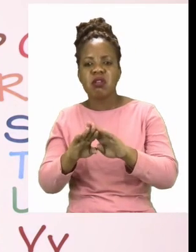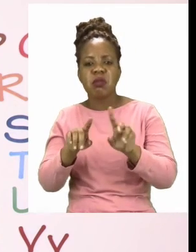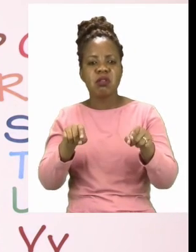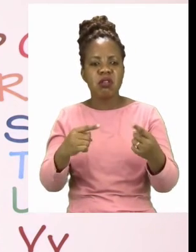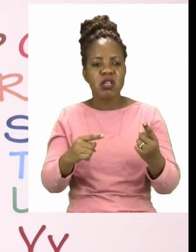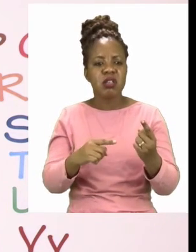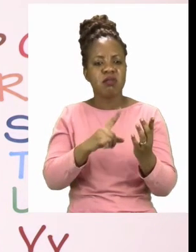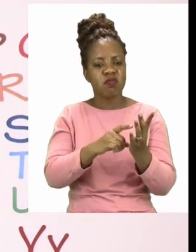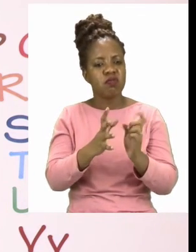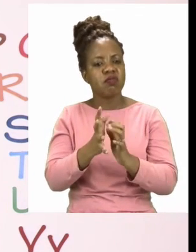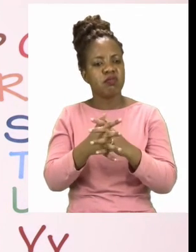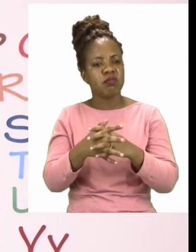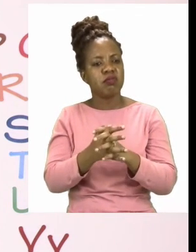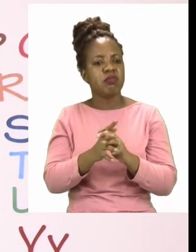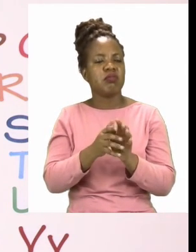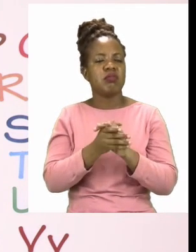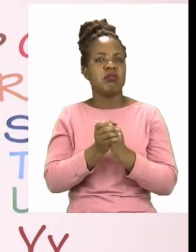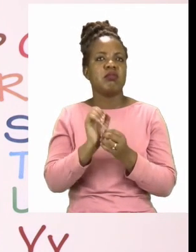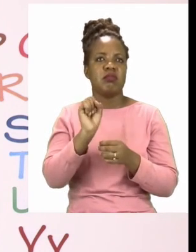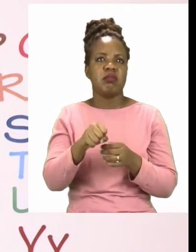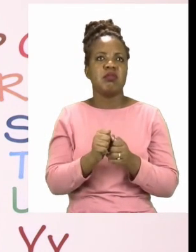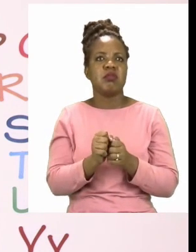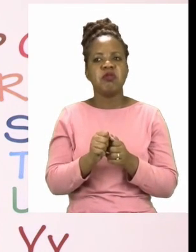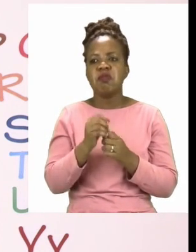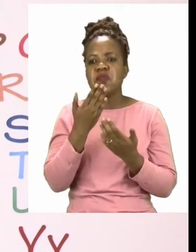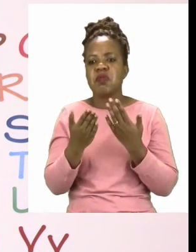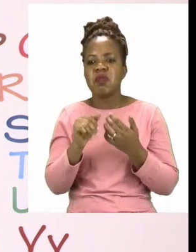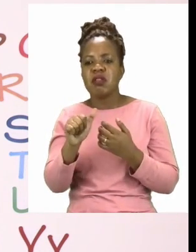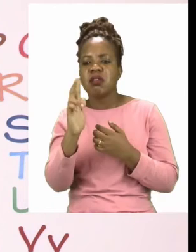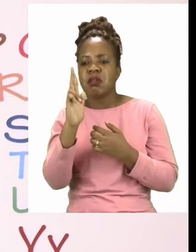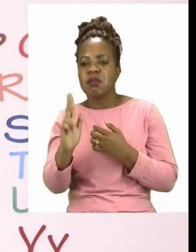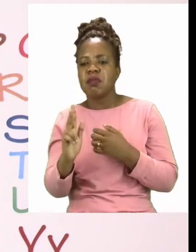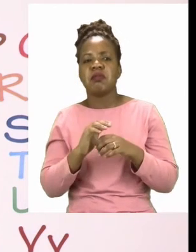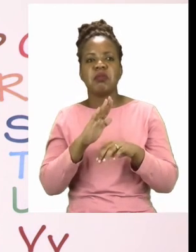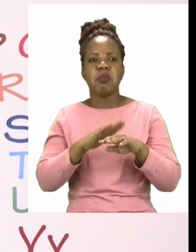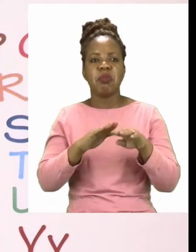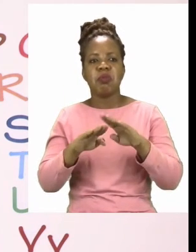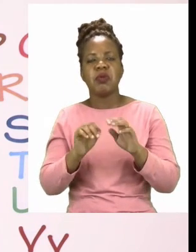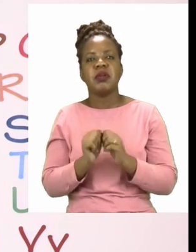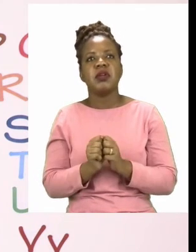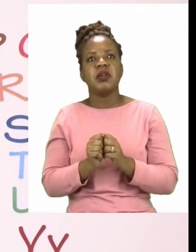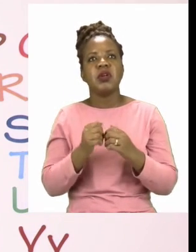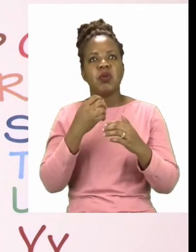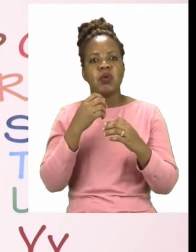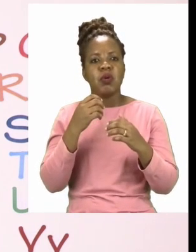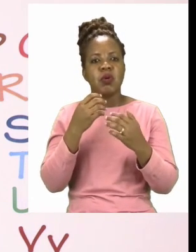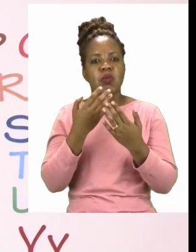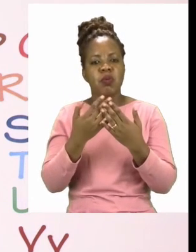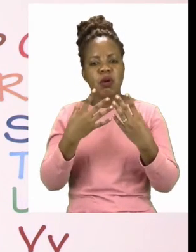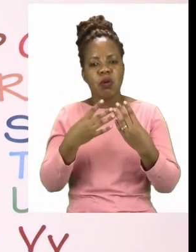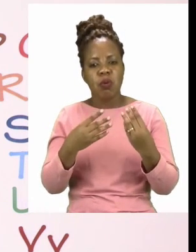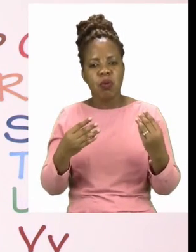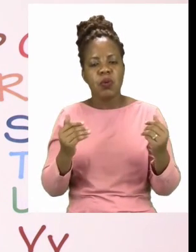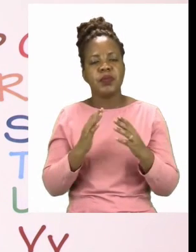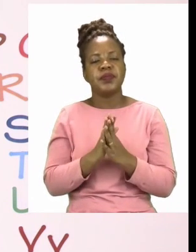touch. Make sure your hands are dry before you touch anything else. I wonder though,